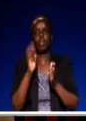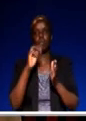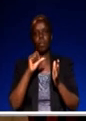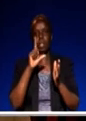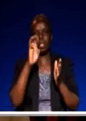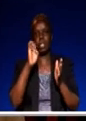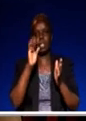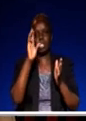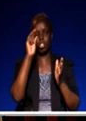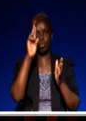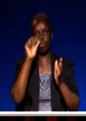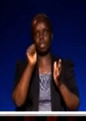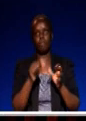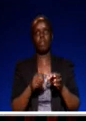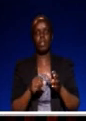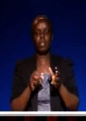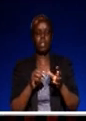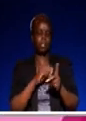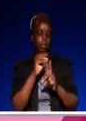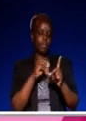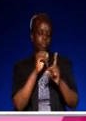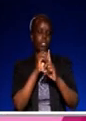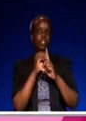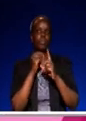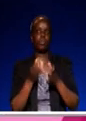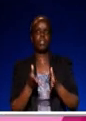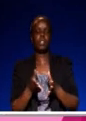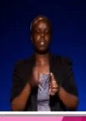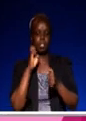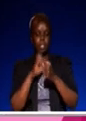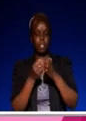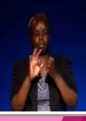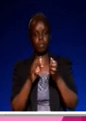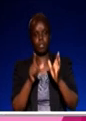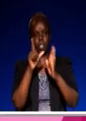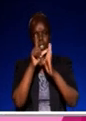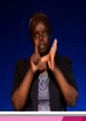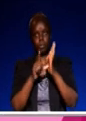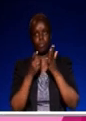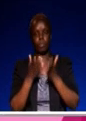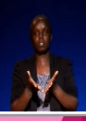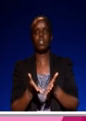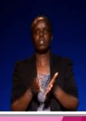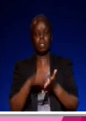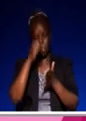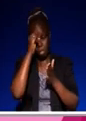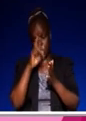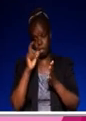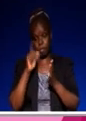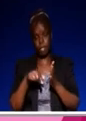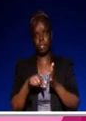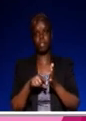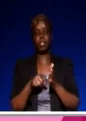Let's look at our lesson objectives. By the end of the lesson today, the learner should be able